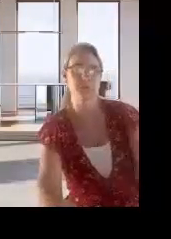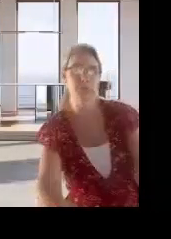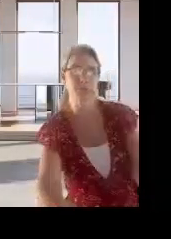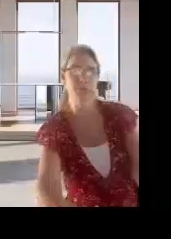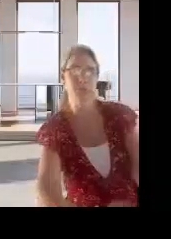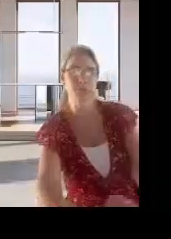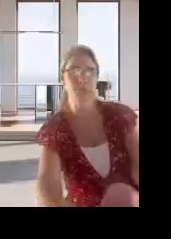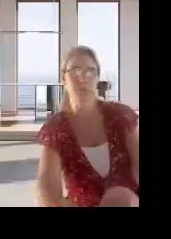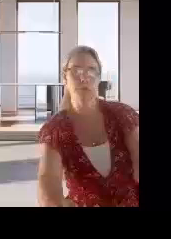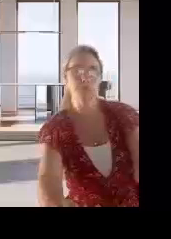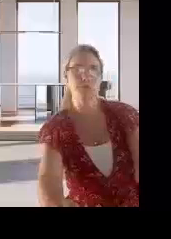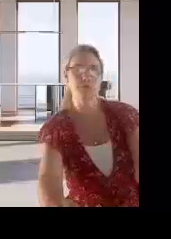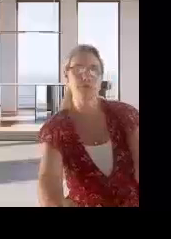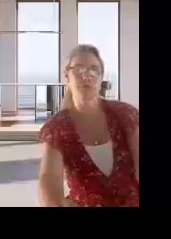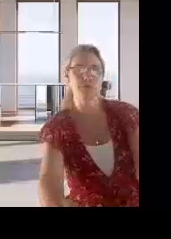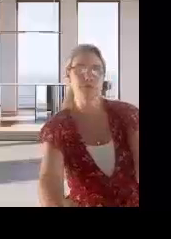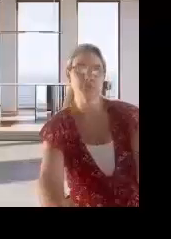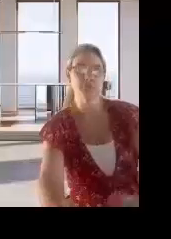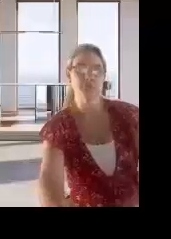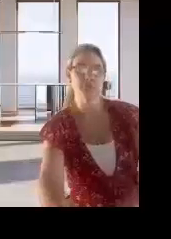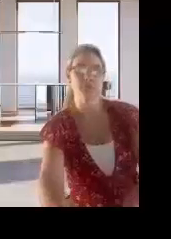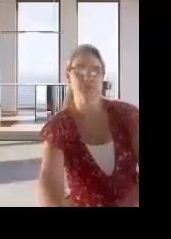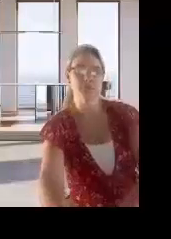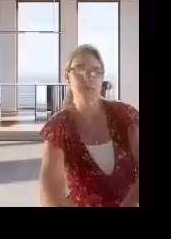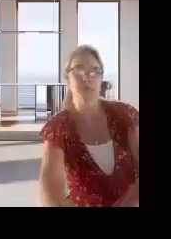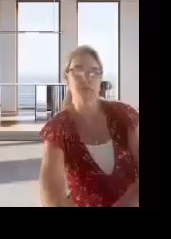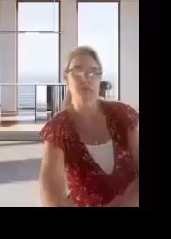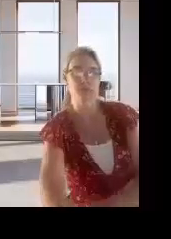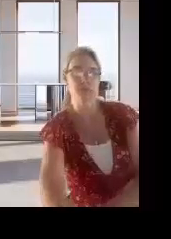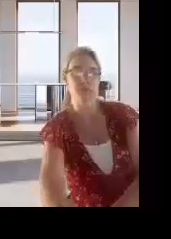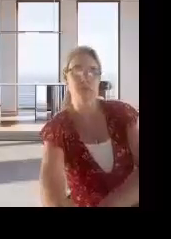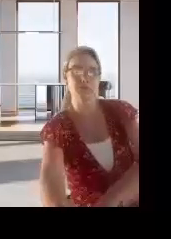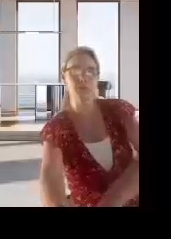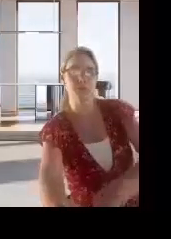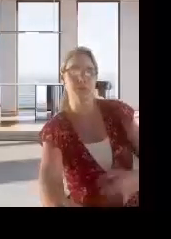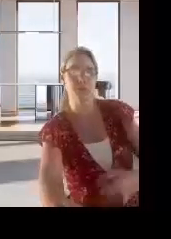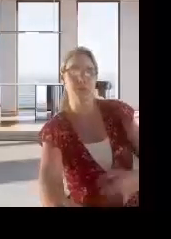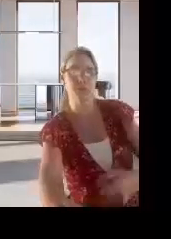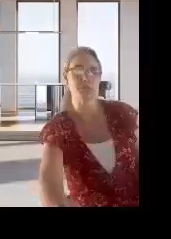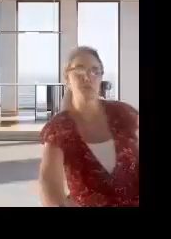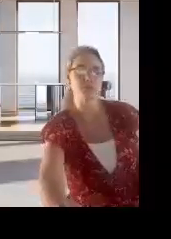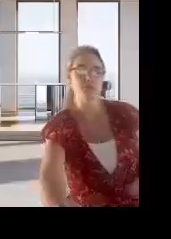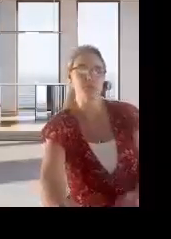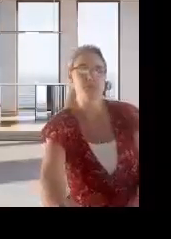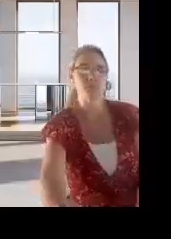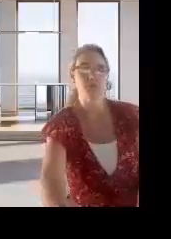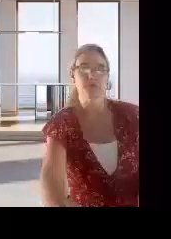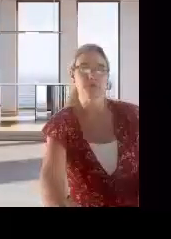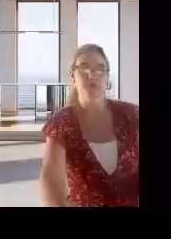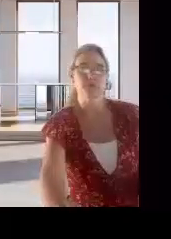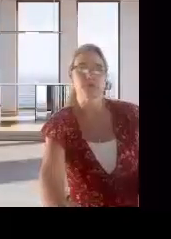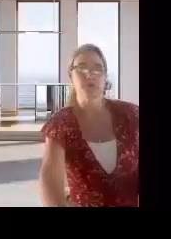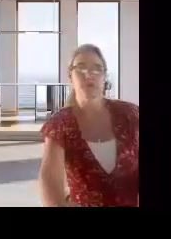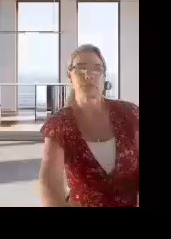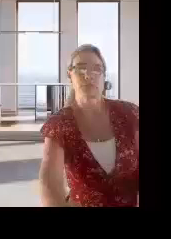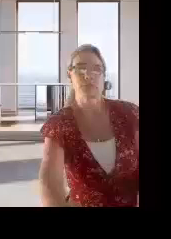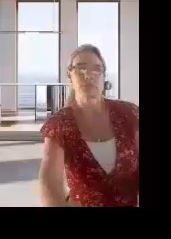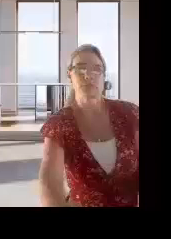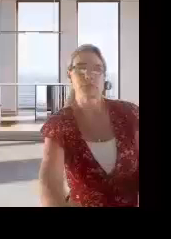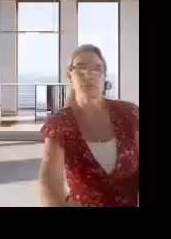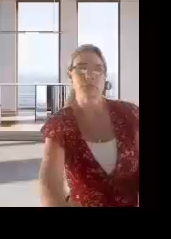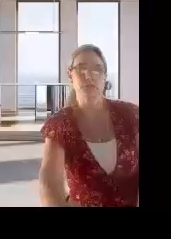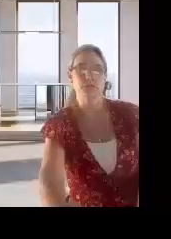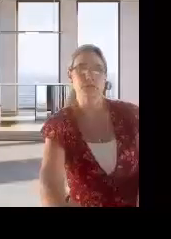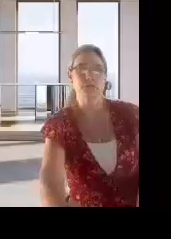decades. And so we also have a series of equity resource teachers that are working with vulnerable populations and working